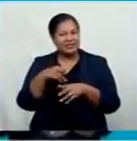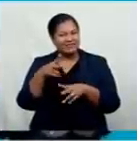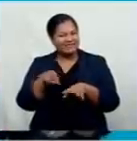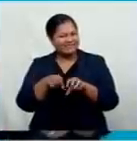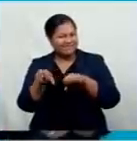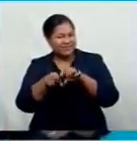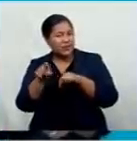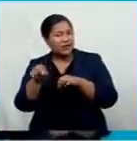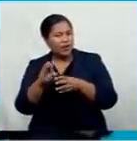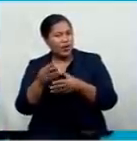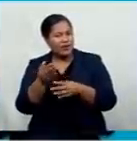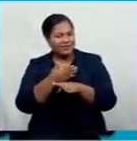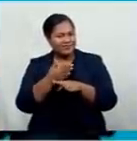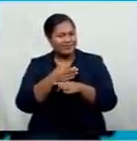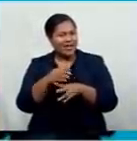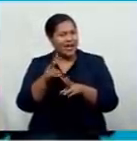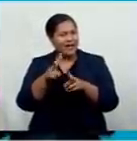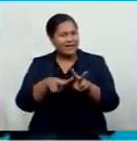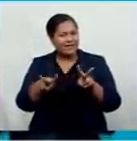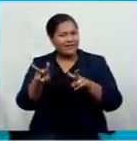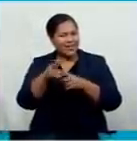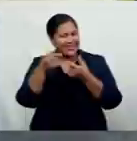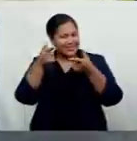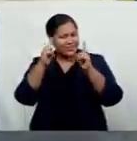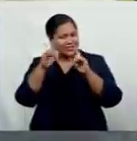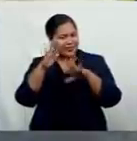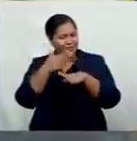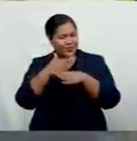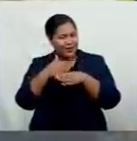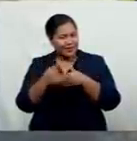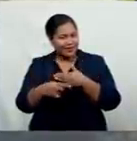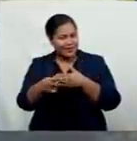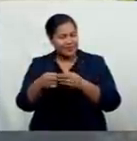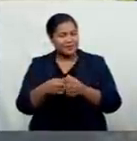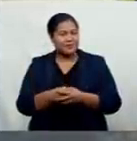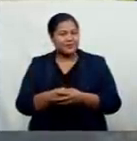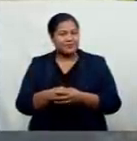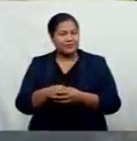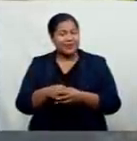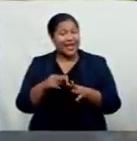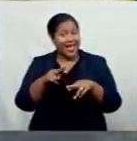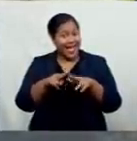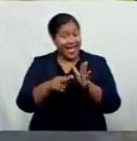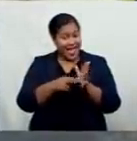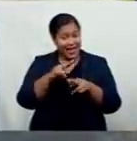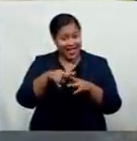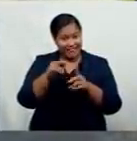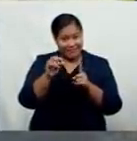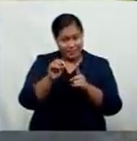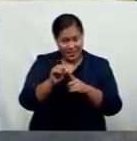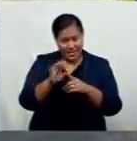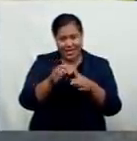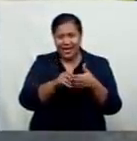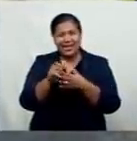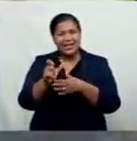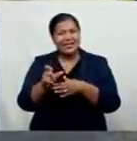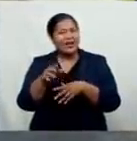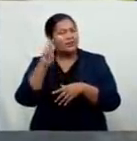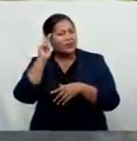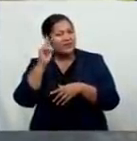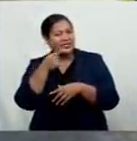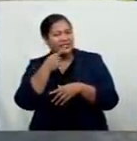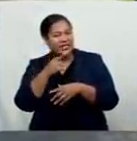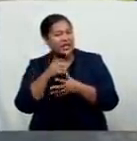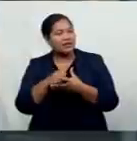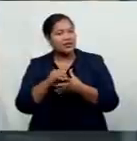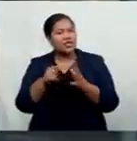former VC that risks staining the USP's legacy. National Federation Party leader Professor Biman Prasad says USP